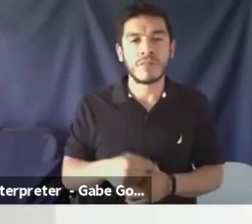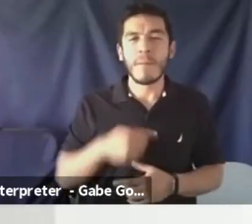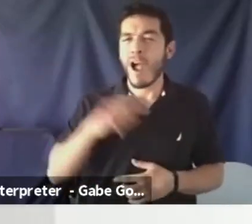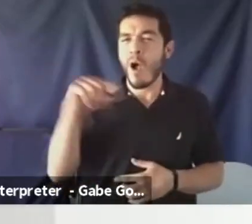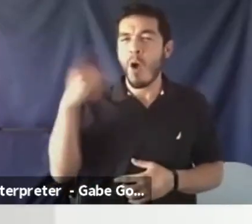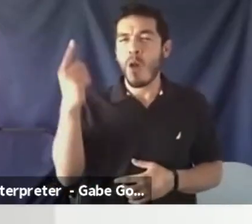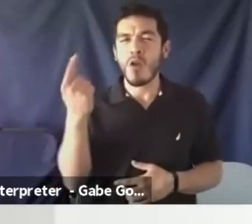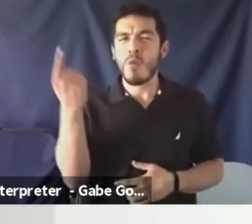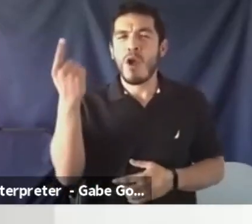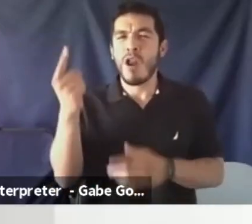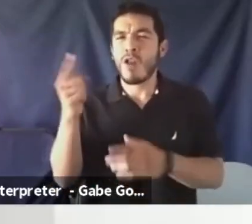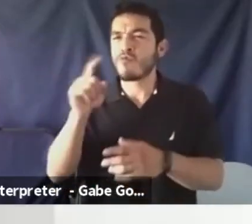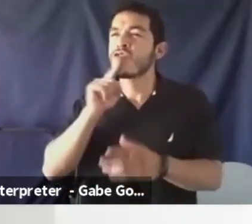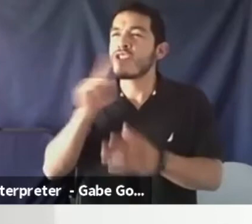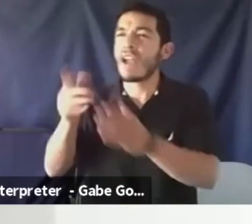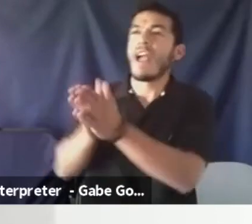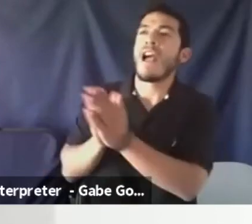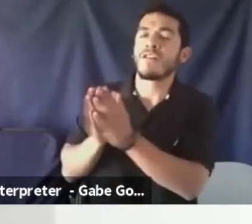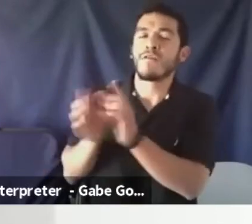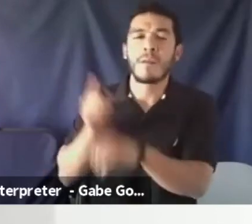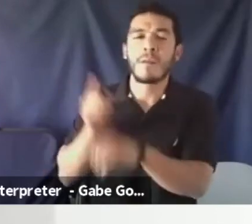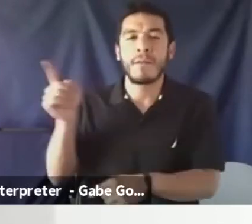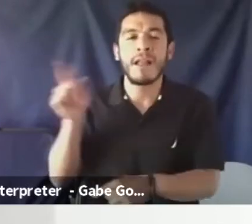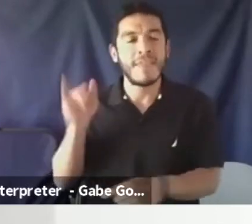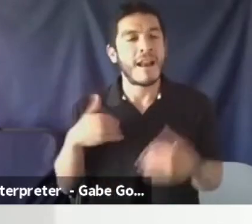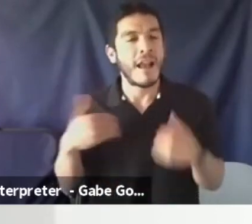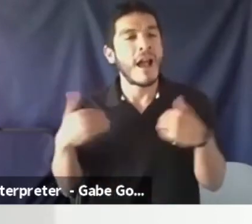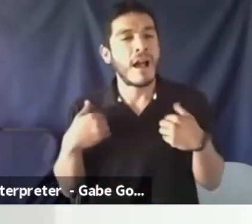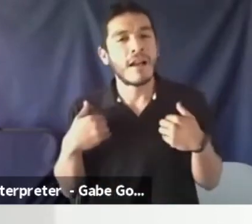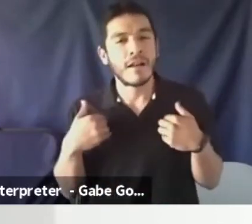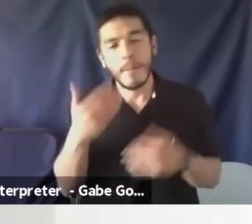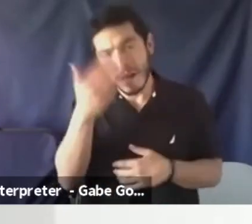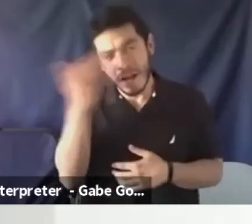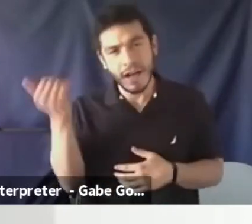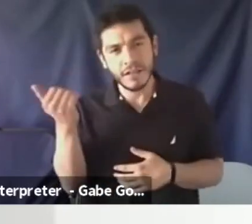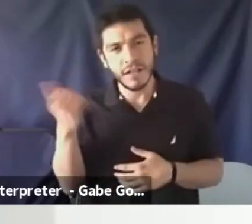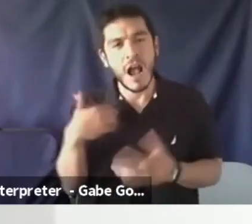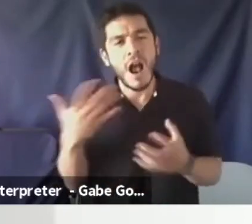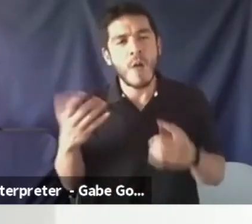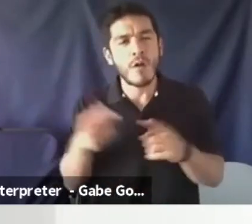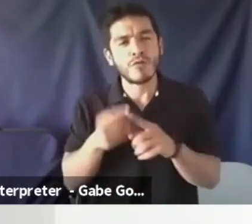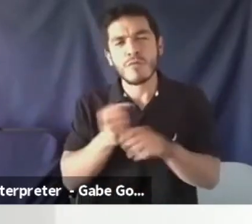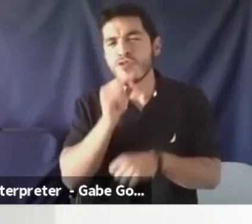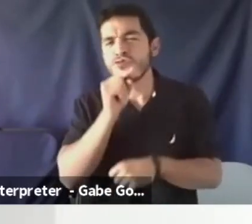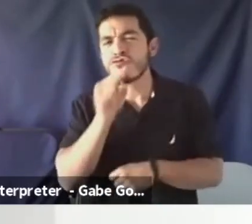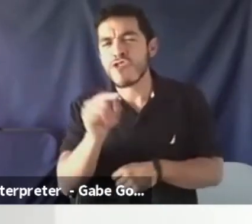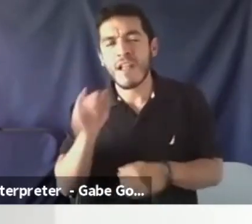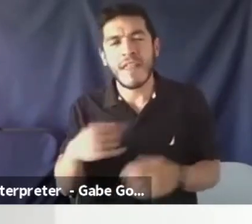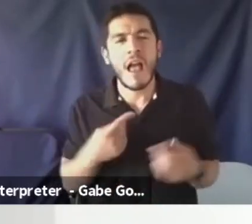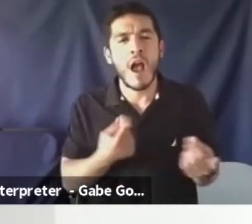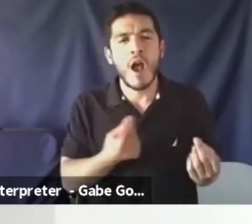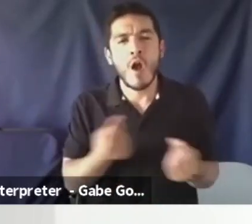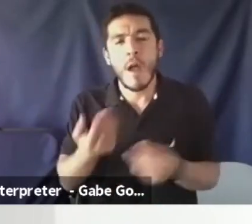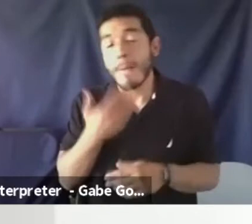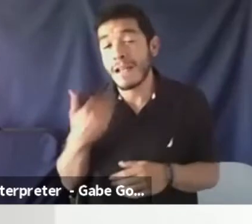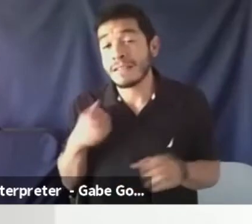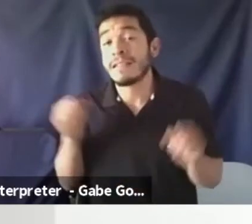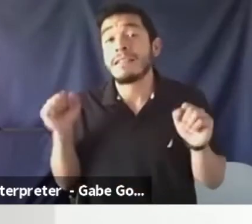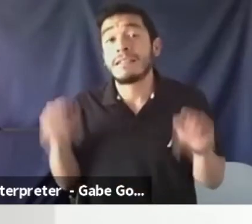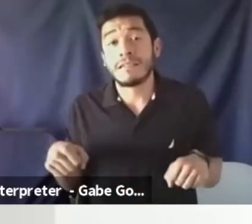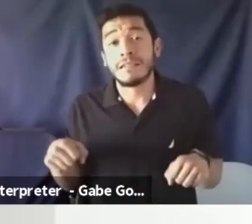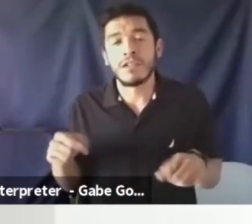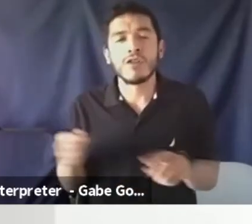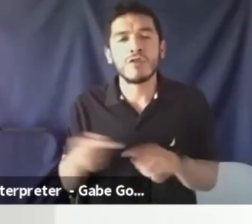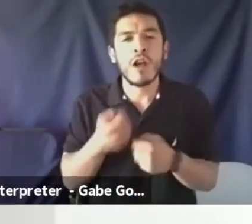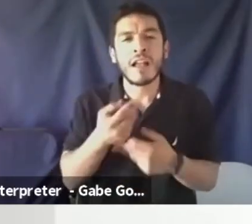I guess, if that's the word I'm going to use, that I really had, because I just wanted to make sure that I was doing the best that I could to give